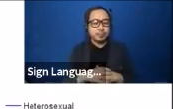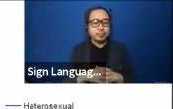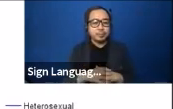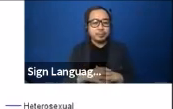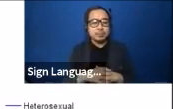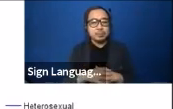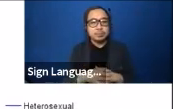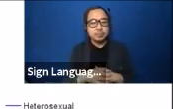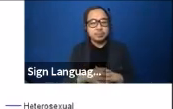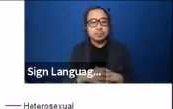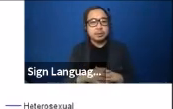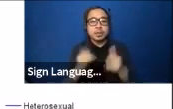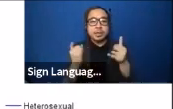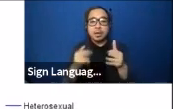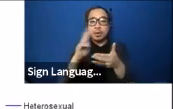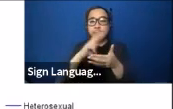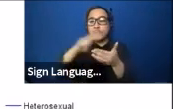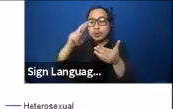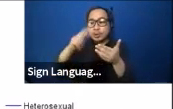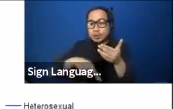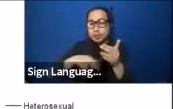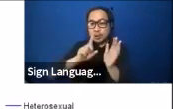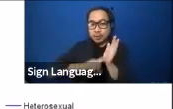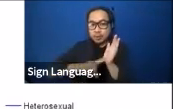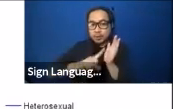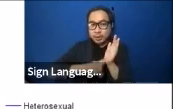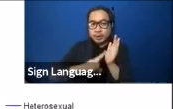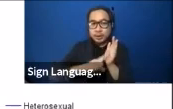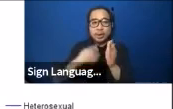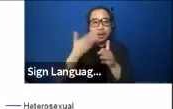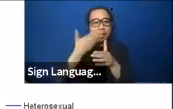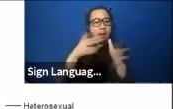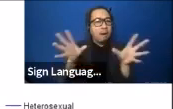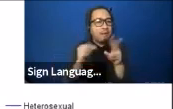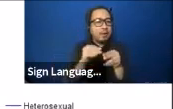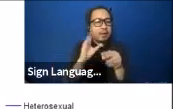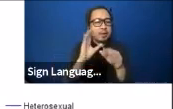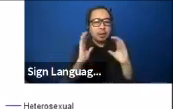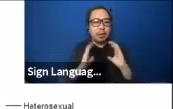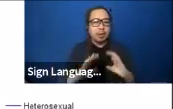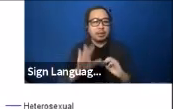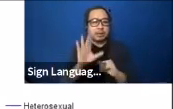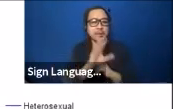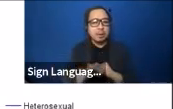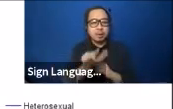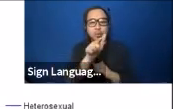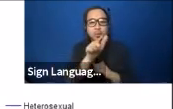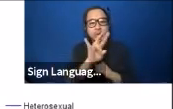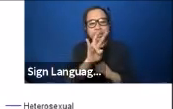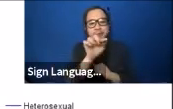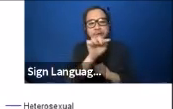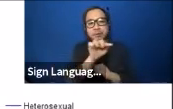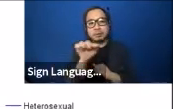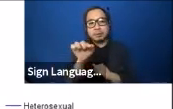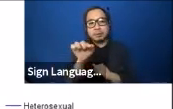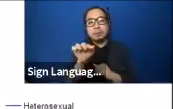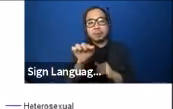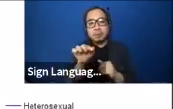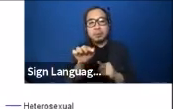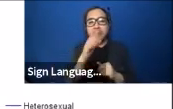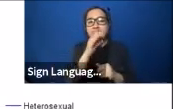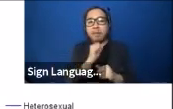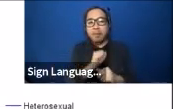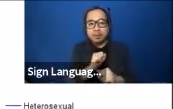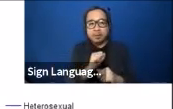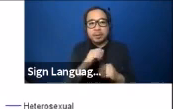The result of the study are, the average age of the client was 27 years old. Over